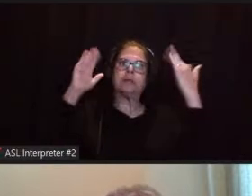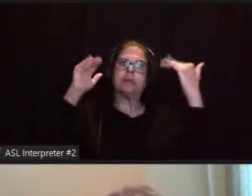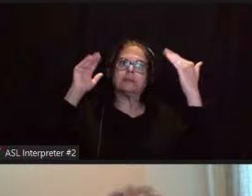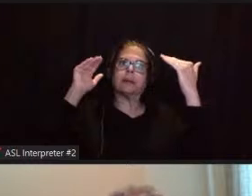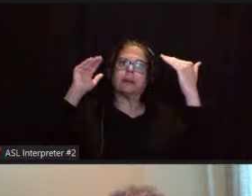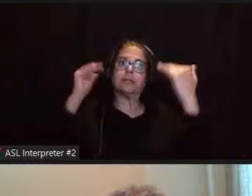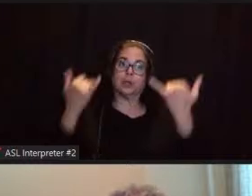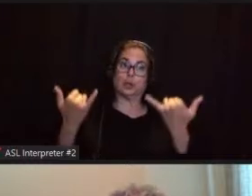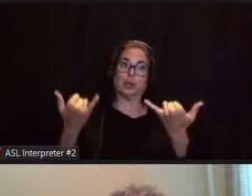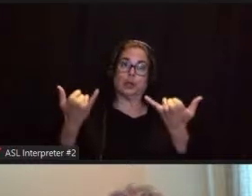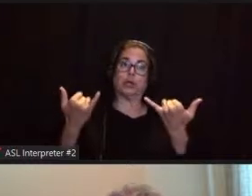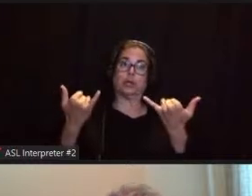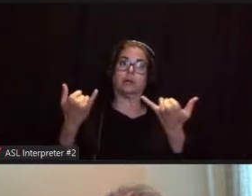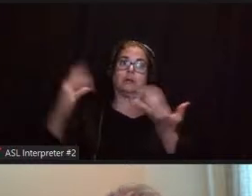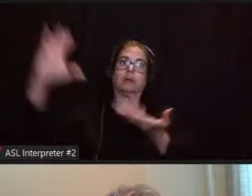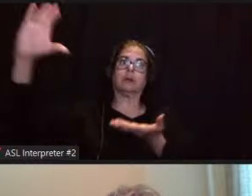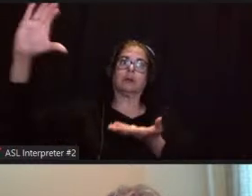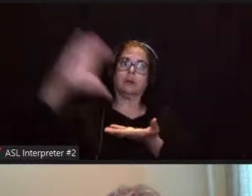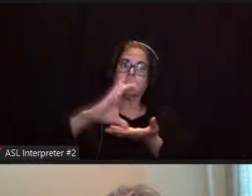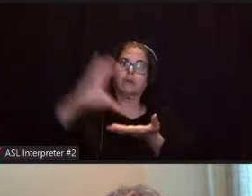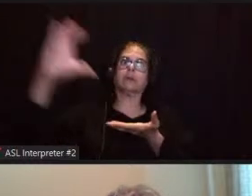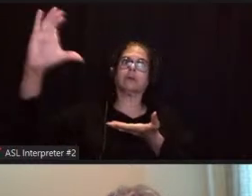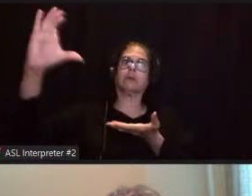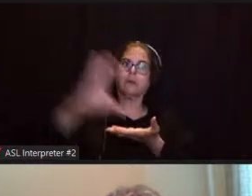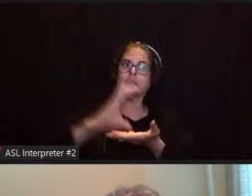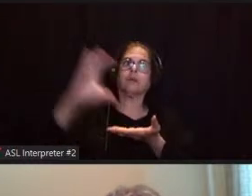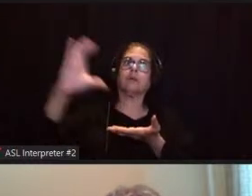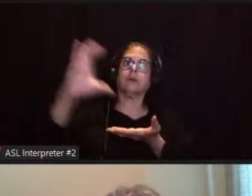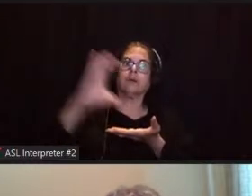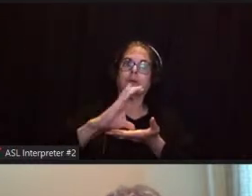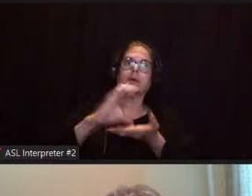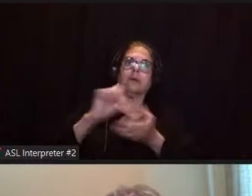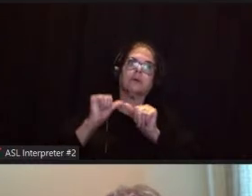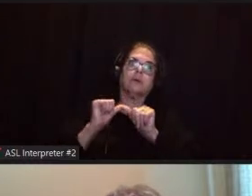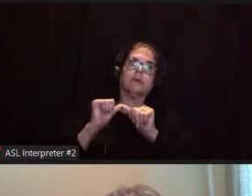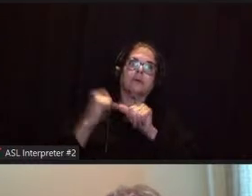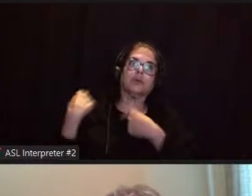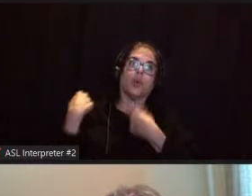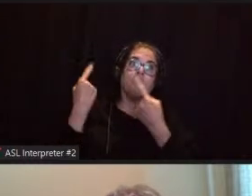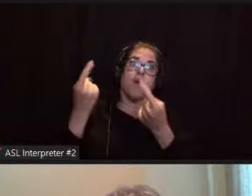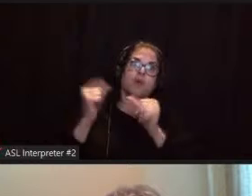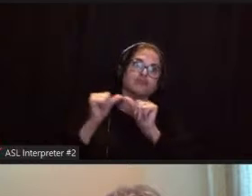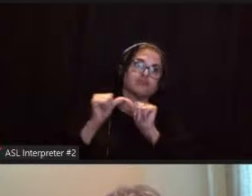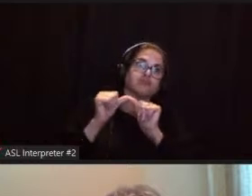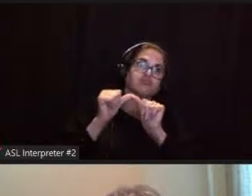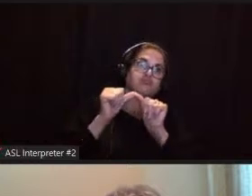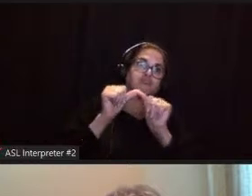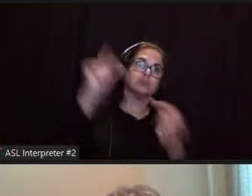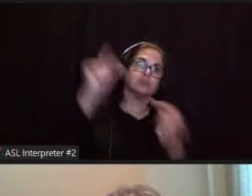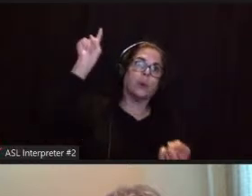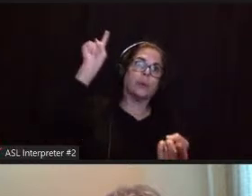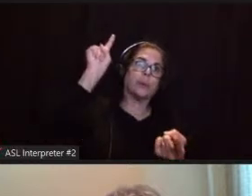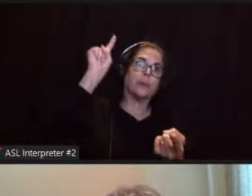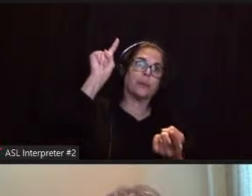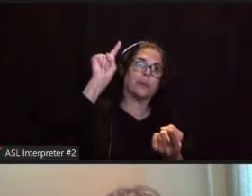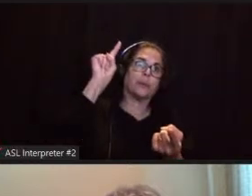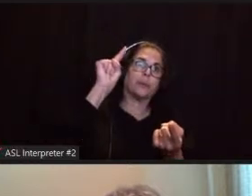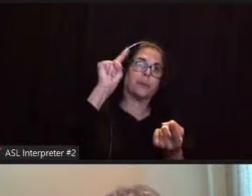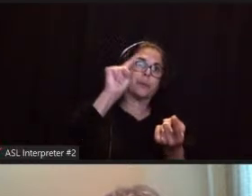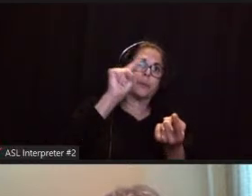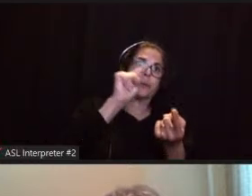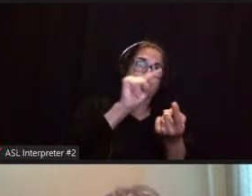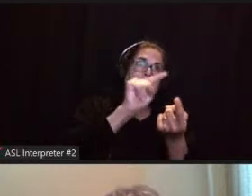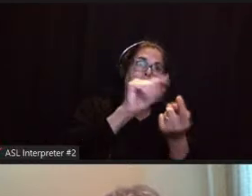current allocation of CARES funding to last us through 2020 and into the early part of